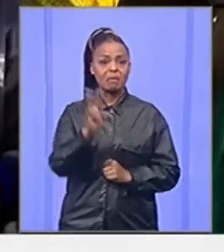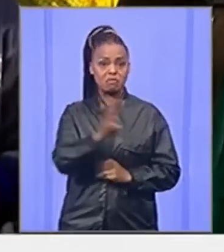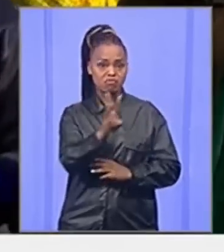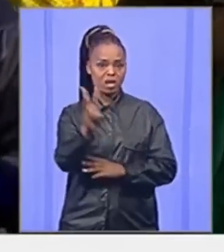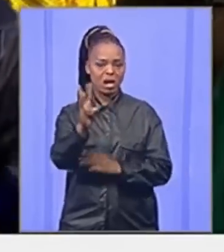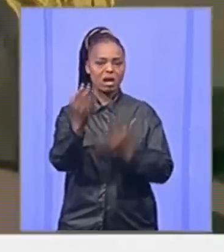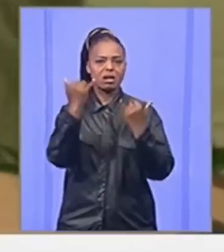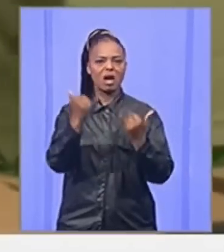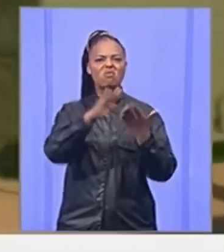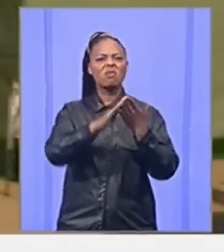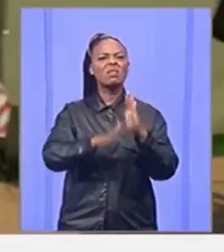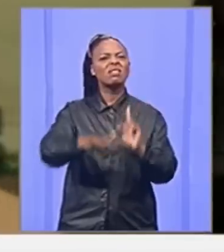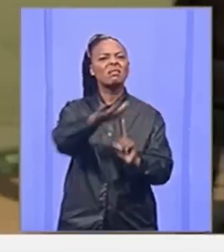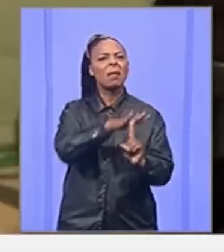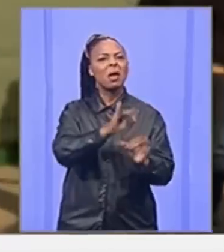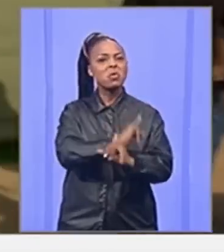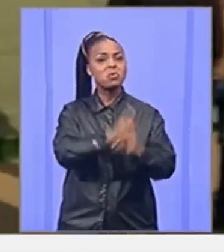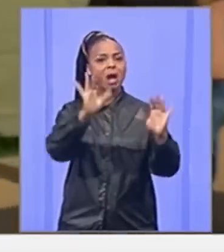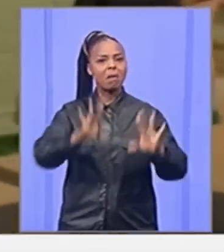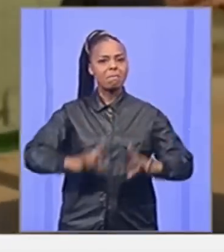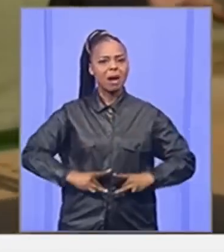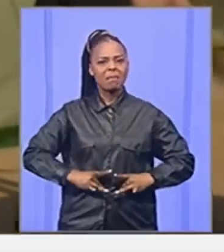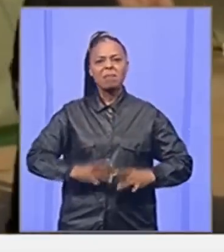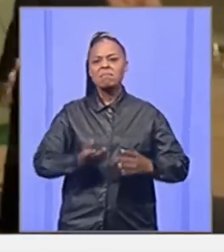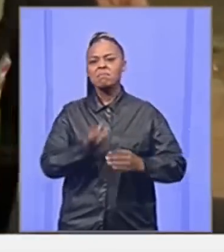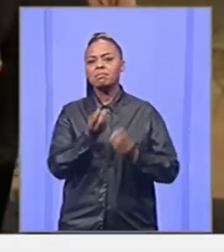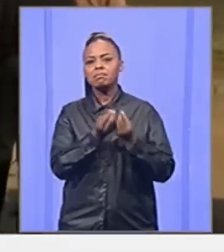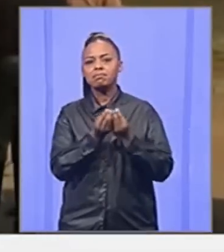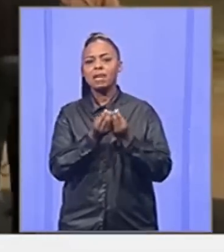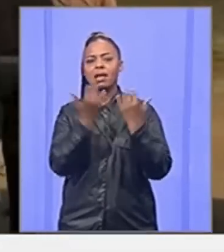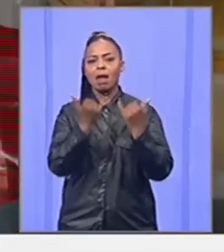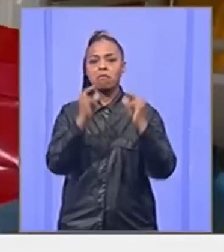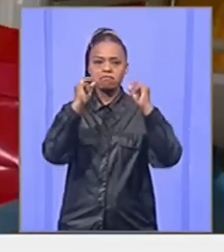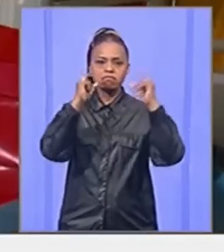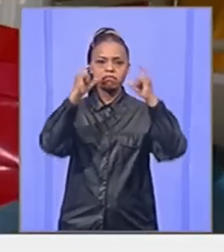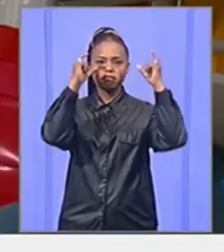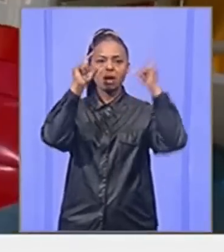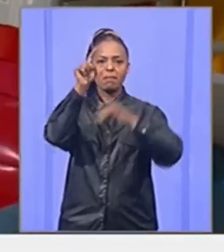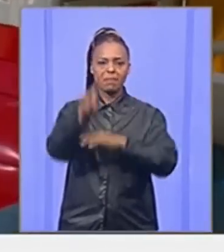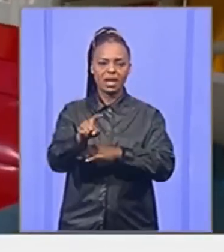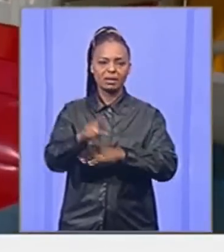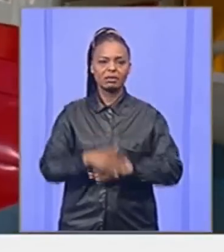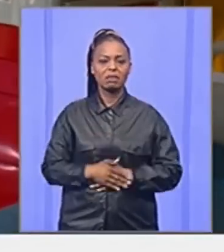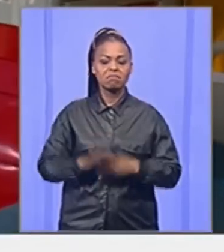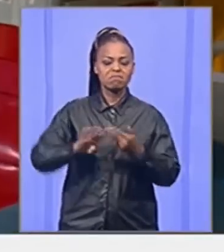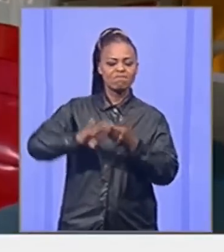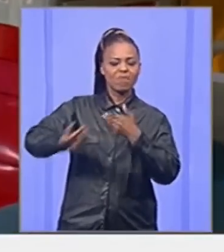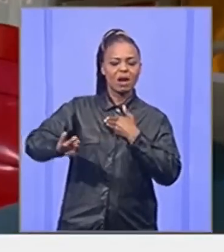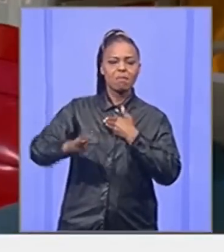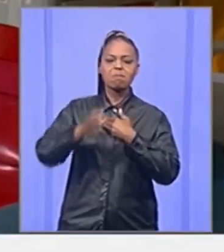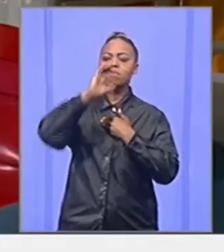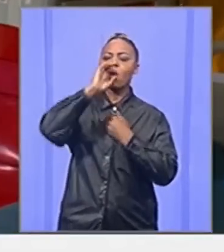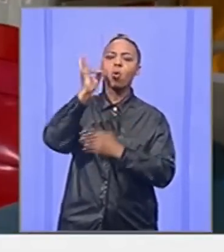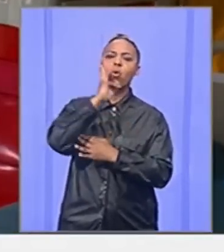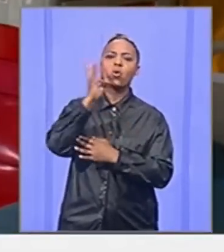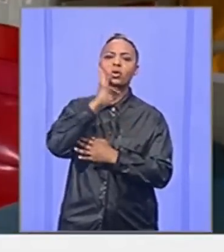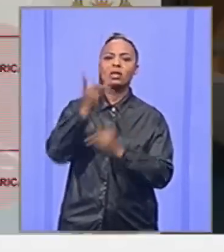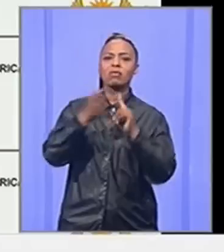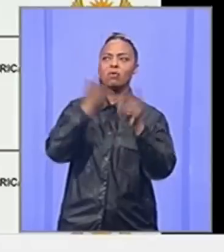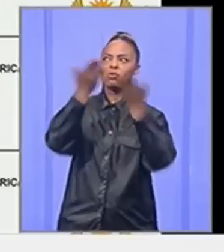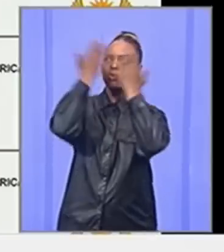in the affected areas, have heeded a call to remain vigilant, avoid drinking water from unreliable